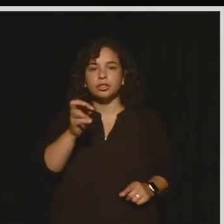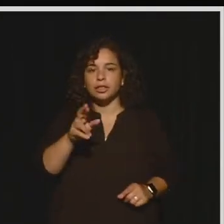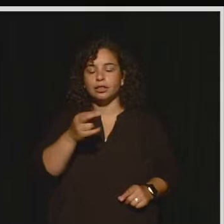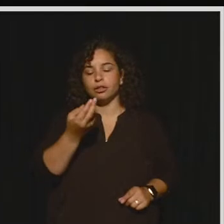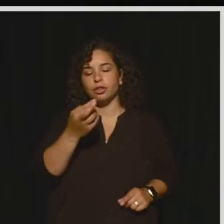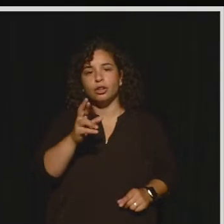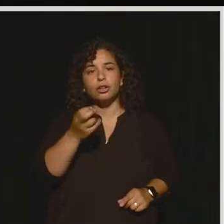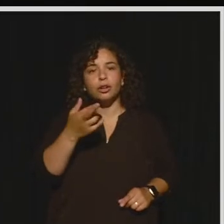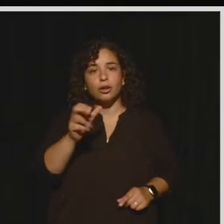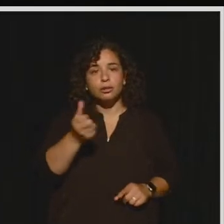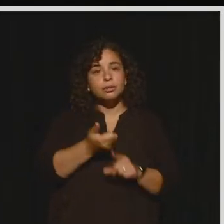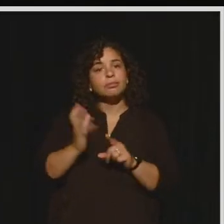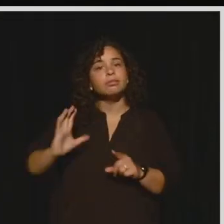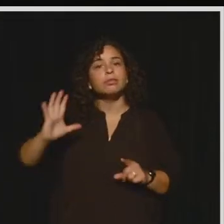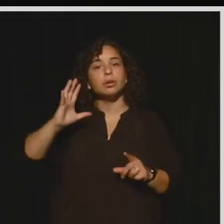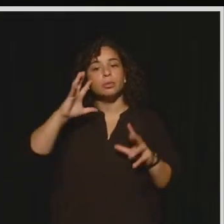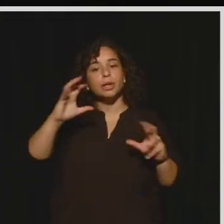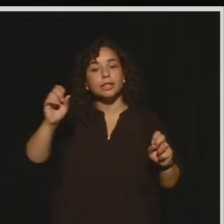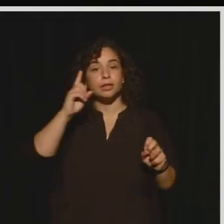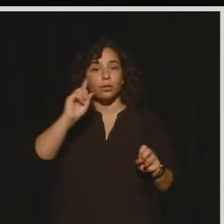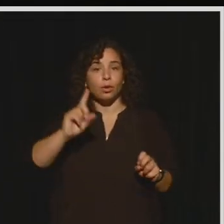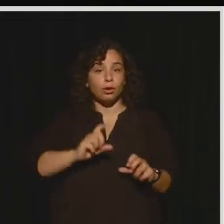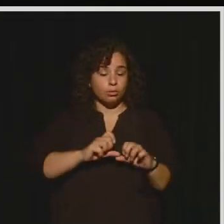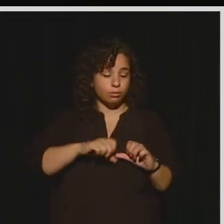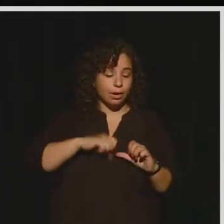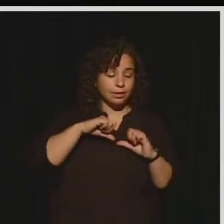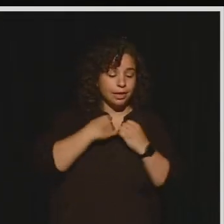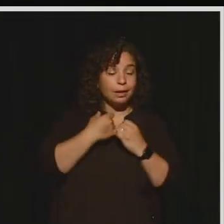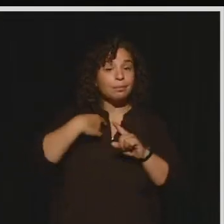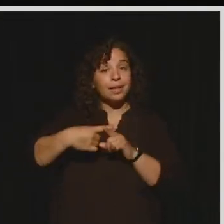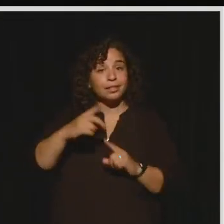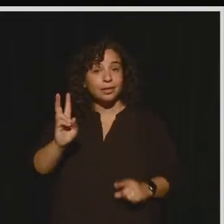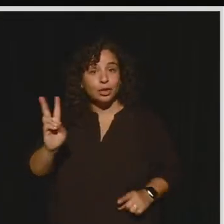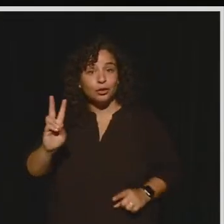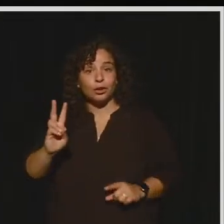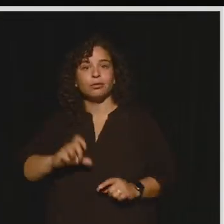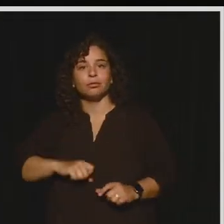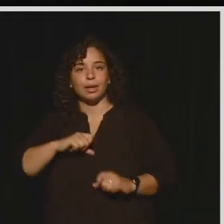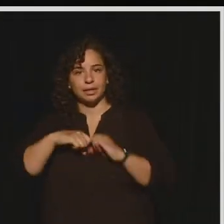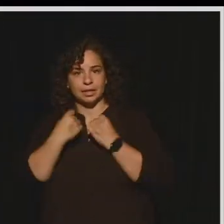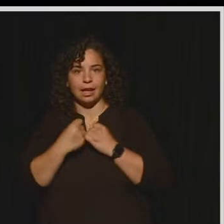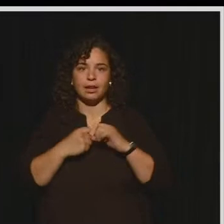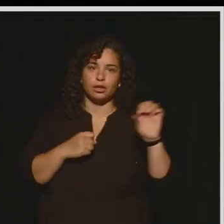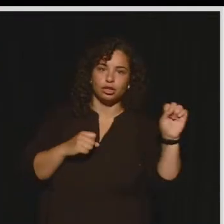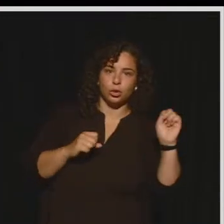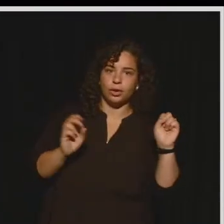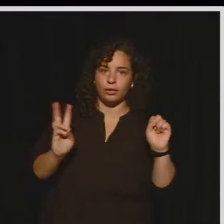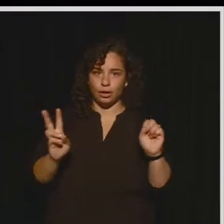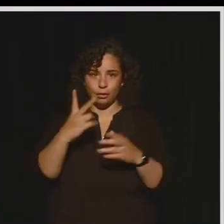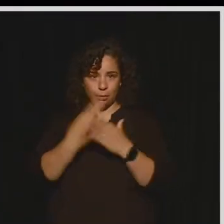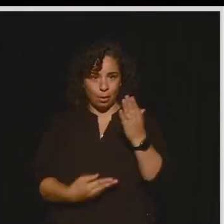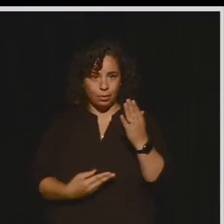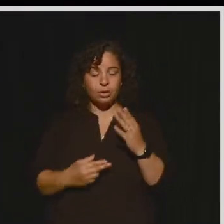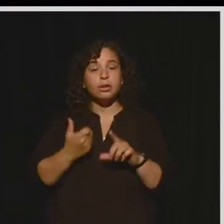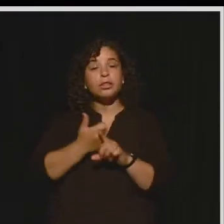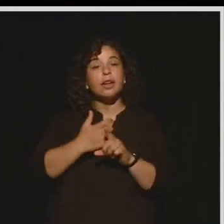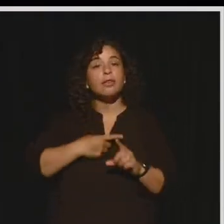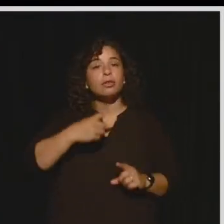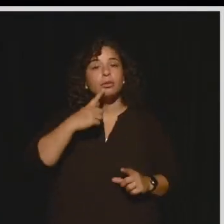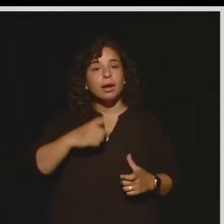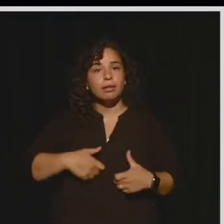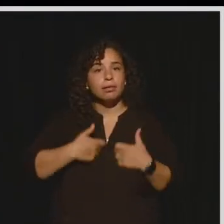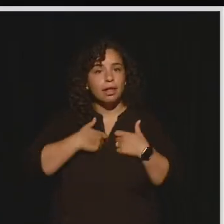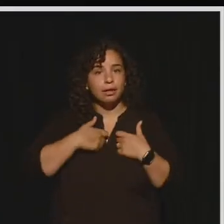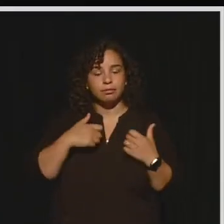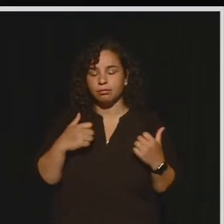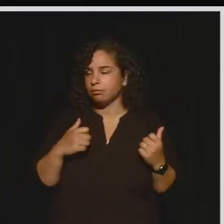of the Surrey Pride Society and the Vancouver Pride Society. Shawn received the 2013 Red Life Lifetime